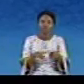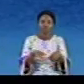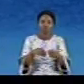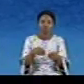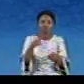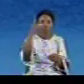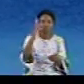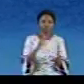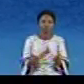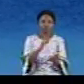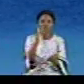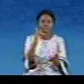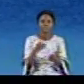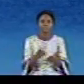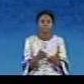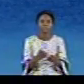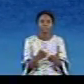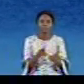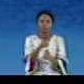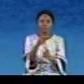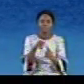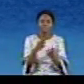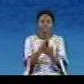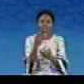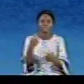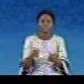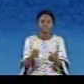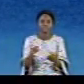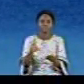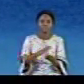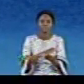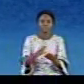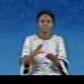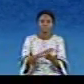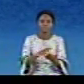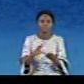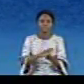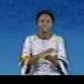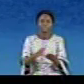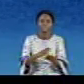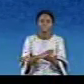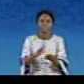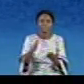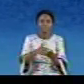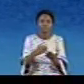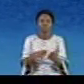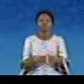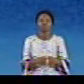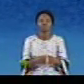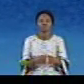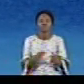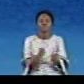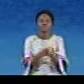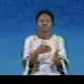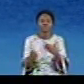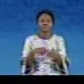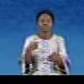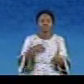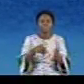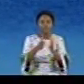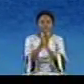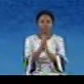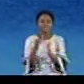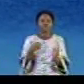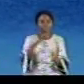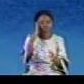ministration of the choir, that whatever we ask, we will receive, we will believe. So as they were singing, I was following them up. So